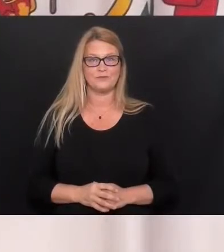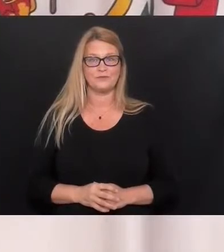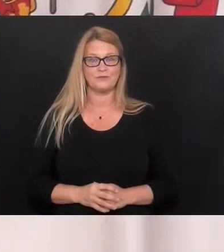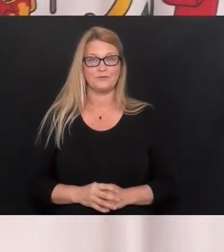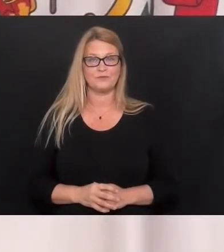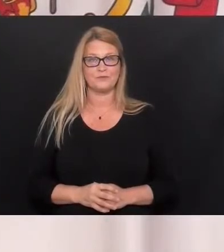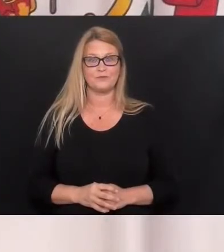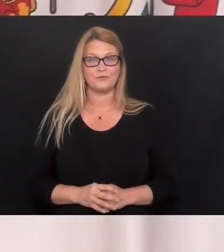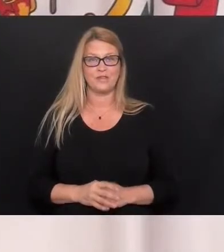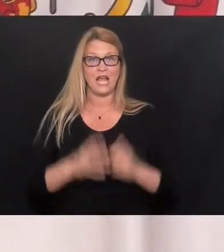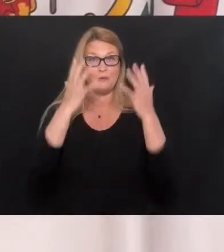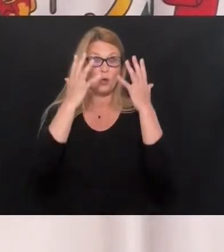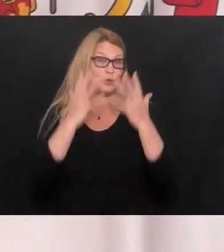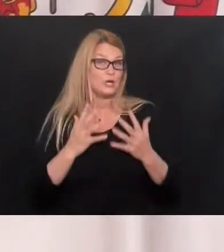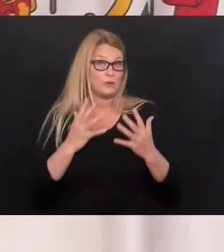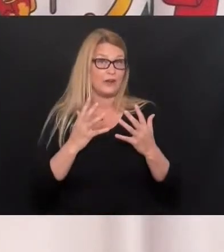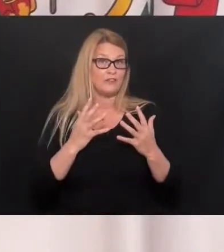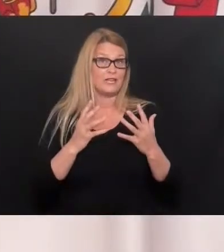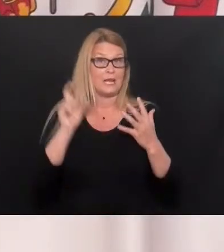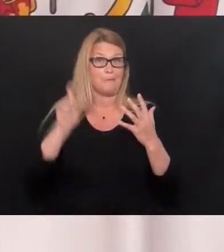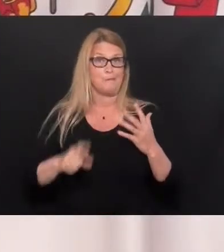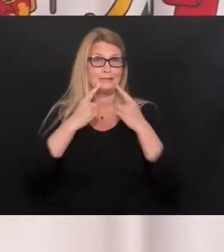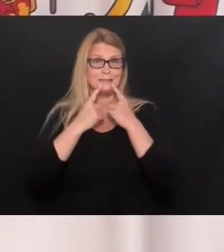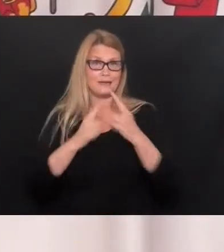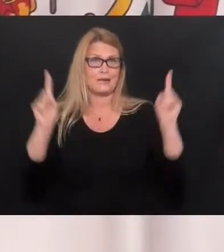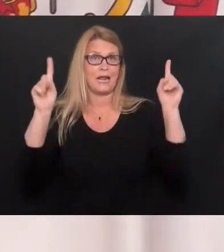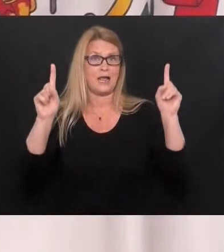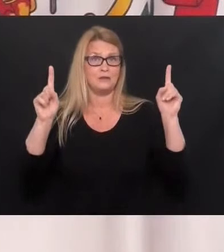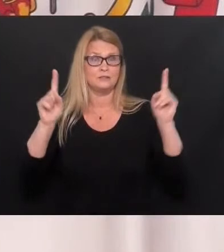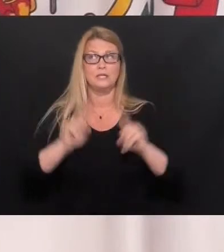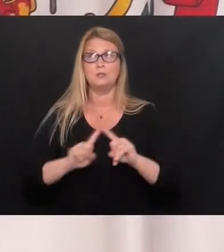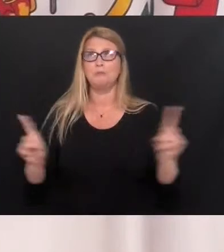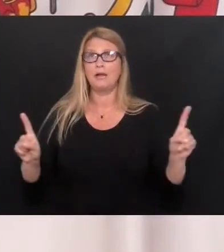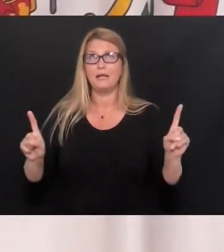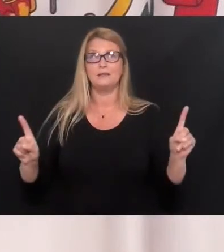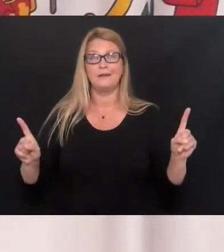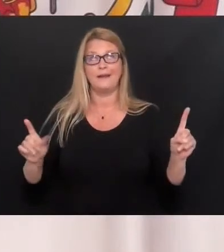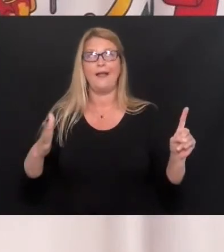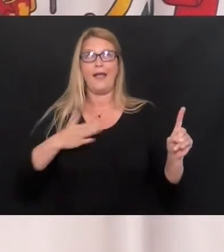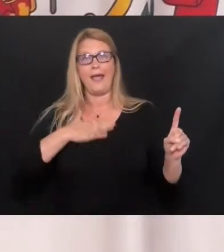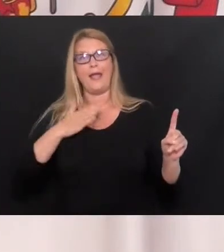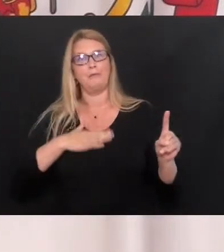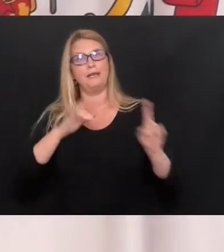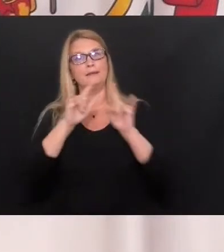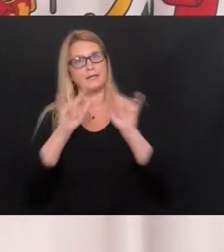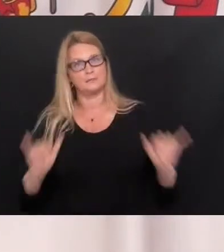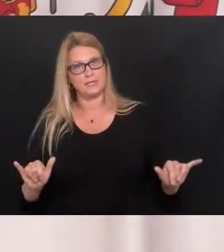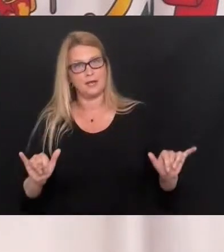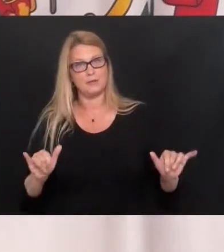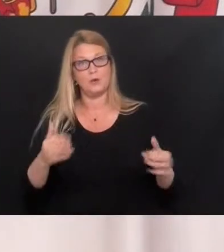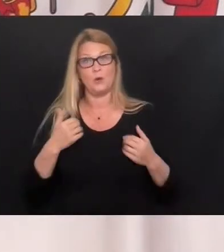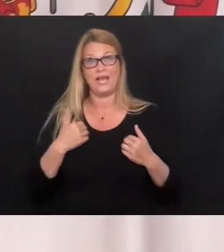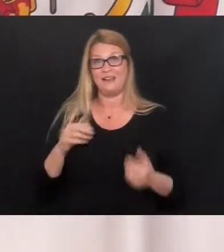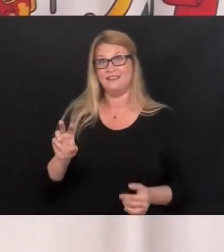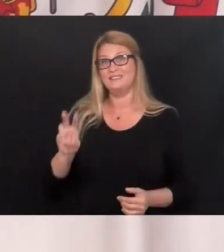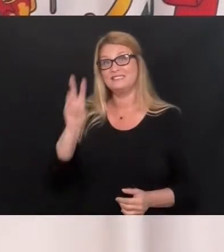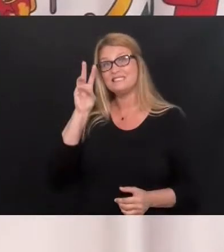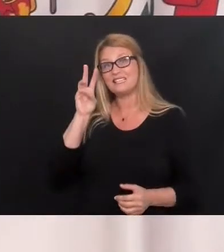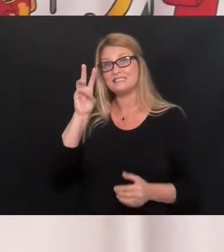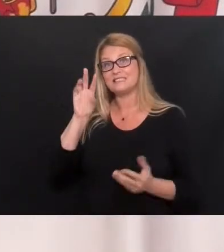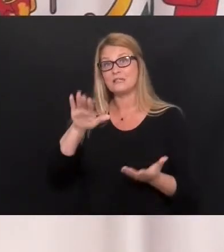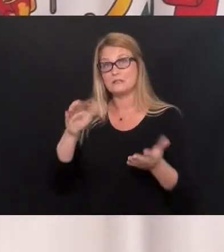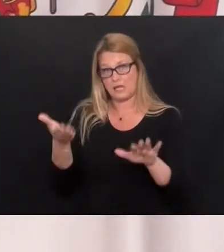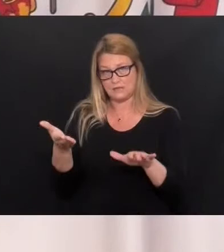from some standpoint, but very happy, I can tell you in another. But we've had 6 additional deaths